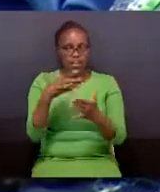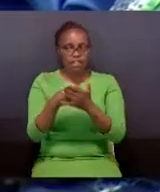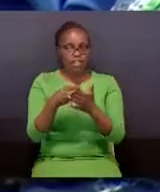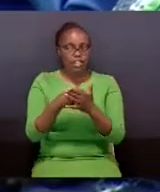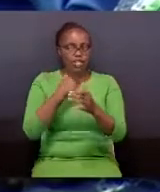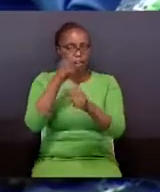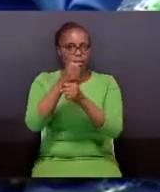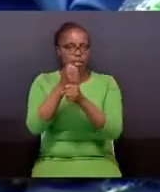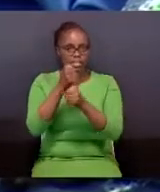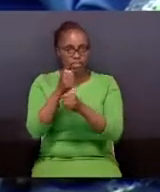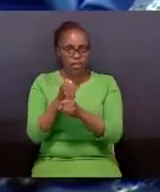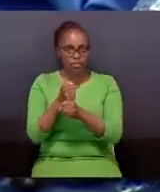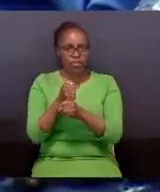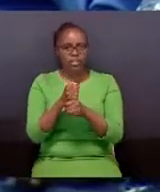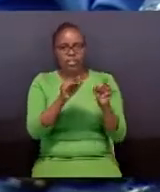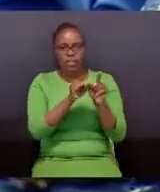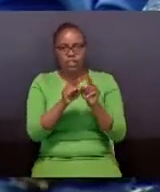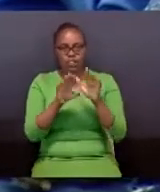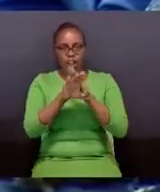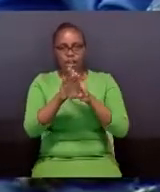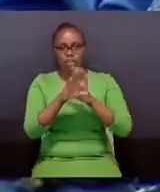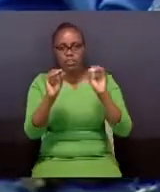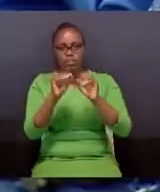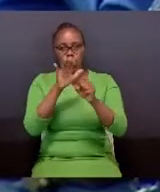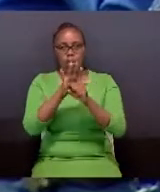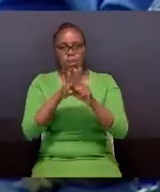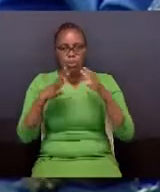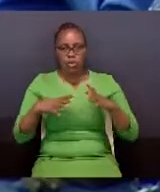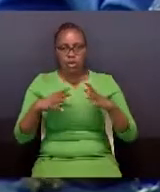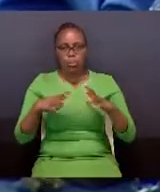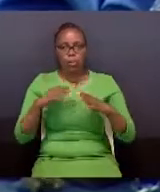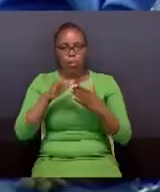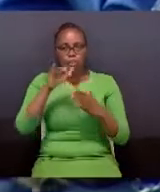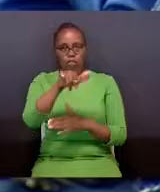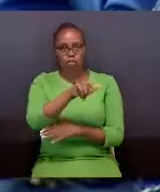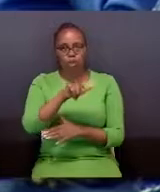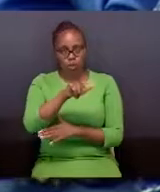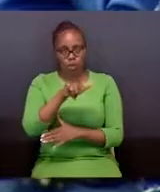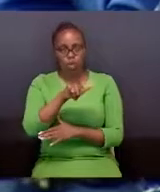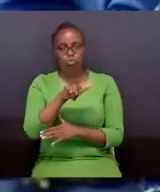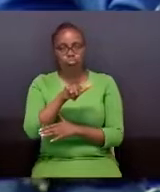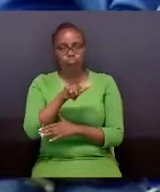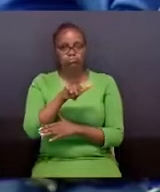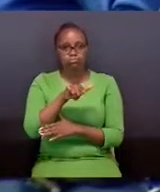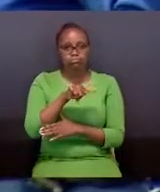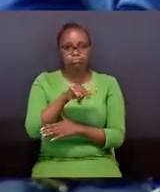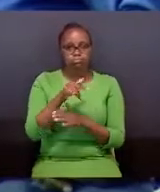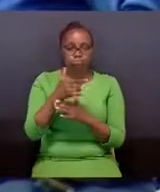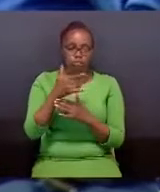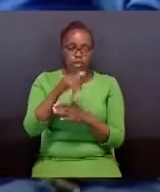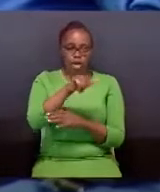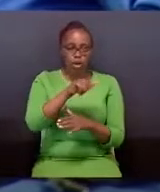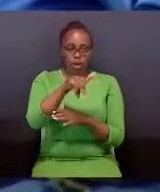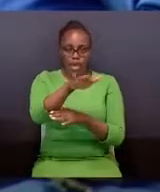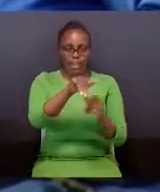being delivered. They're not being accessible to many people, most especially from the local grassroots. For me, I am taking the lead